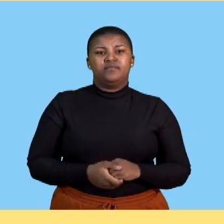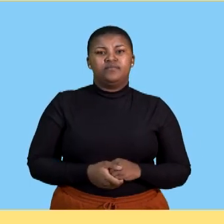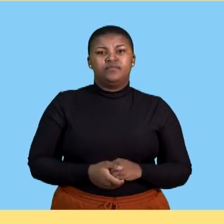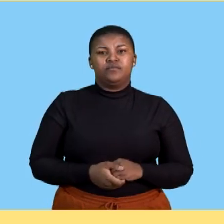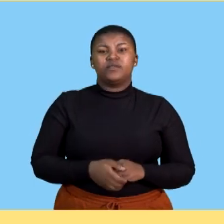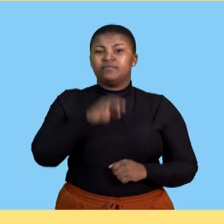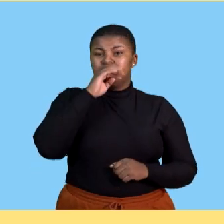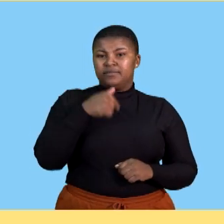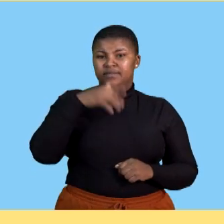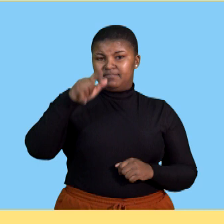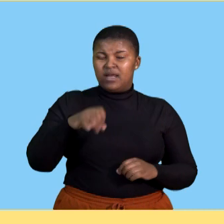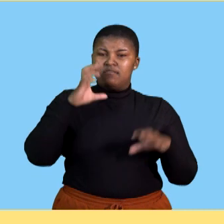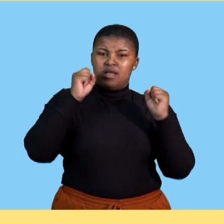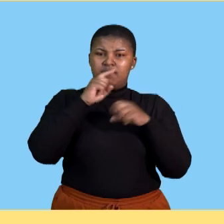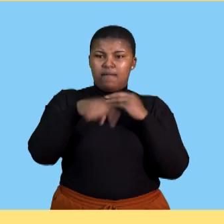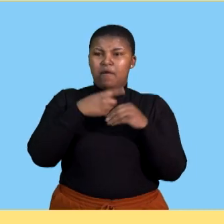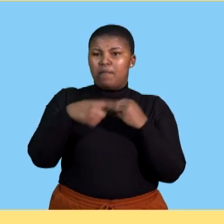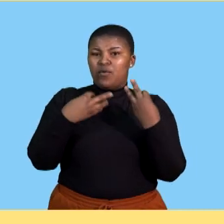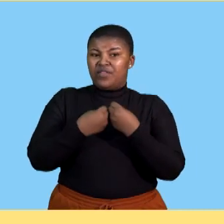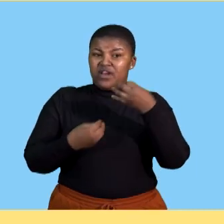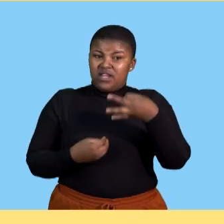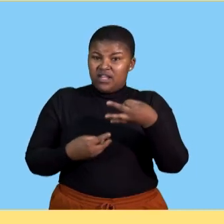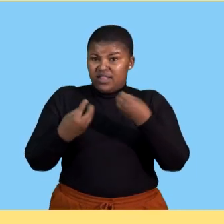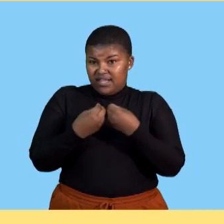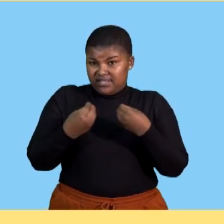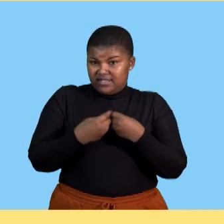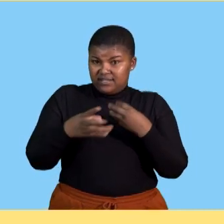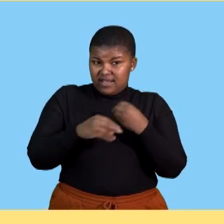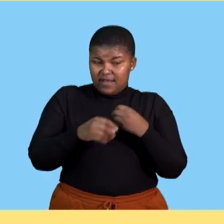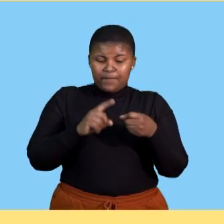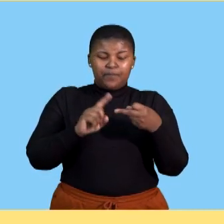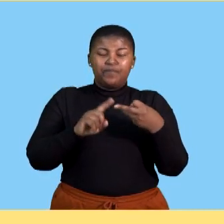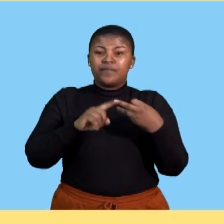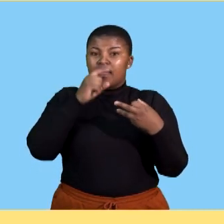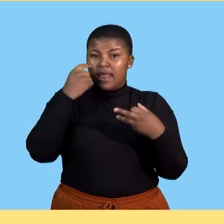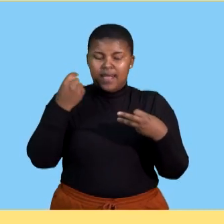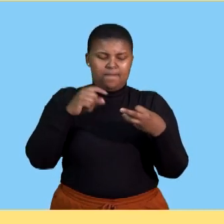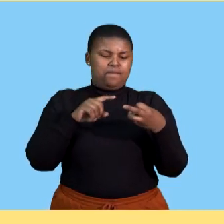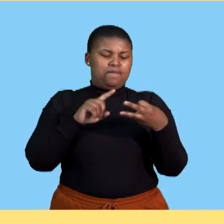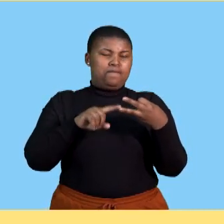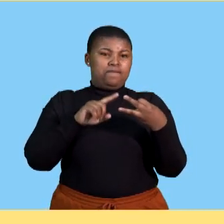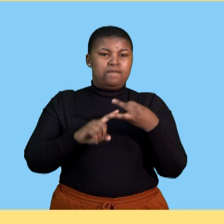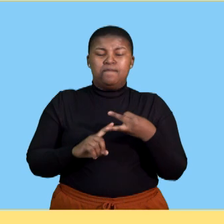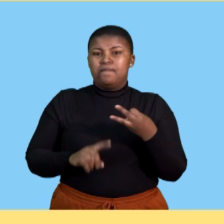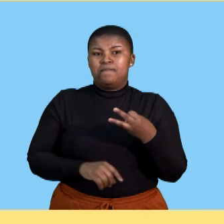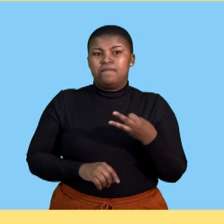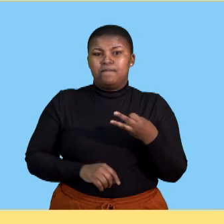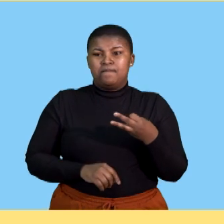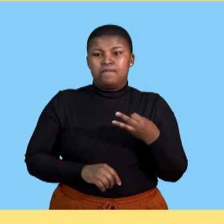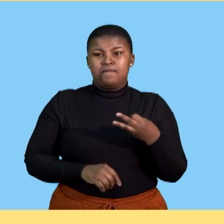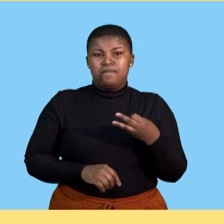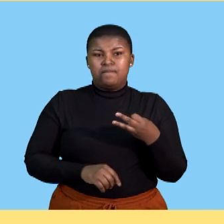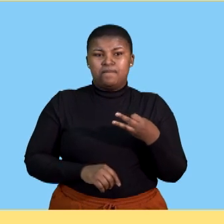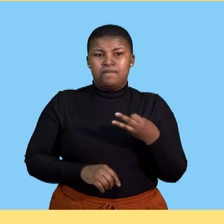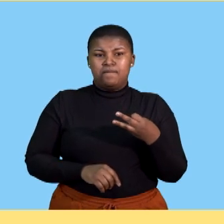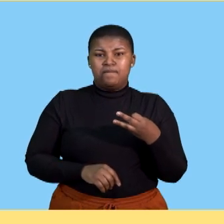I have to touch 3 aspects. That is the name, number